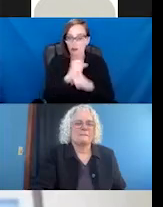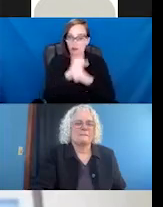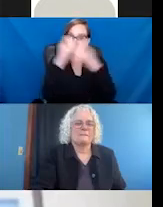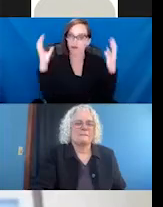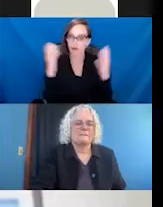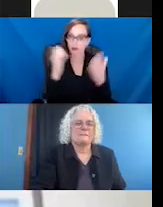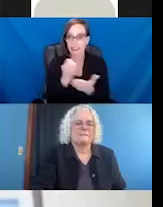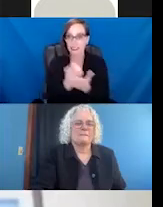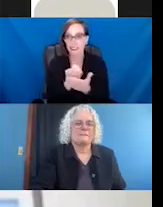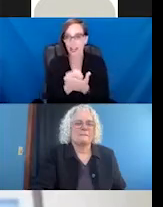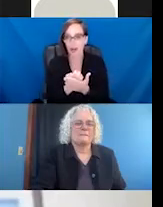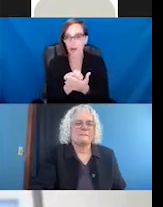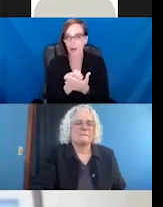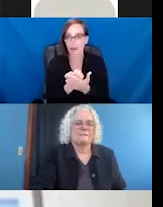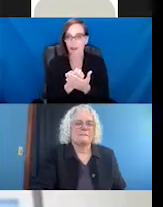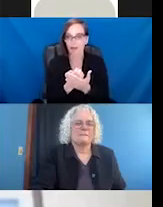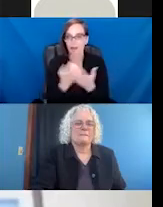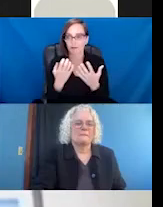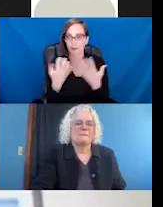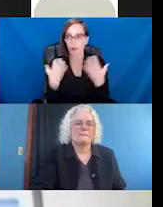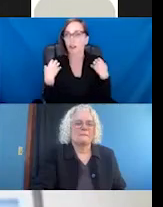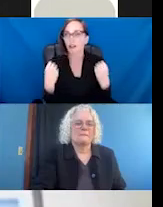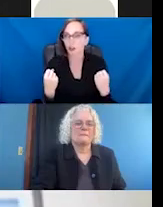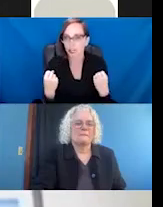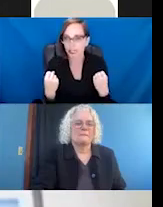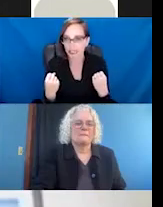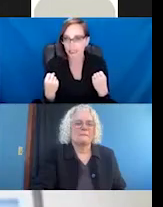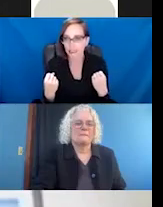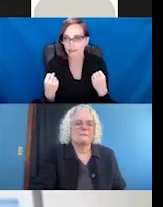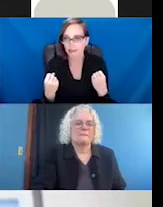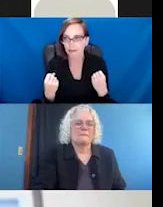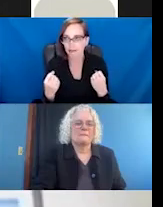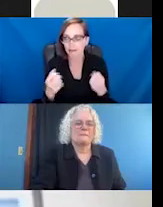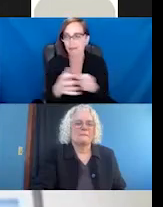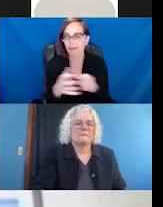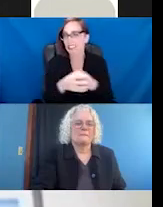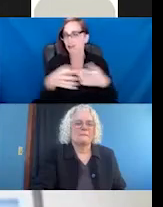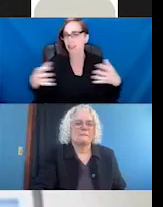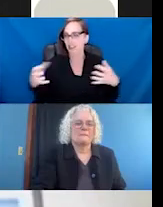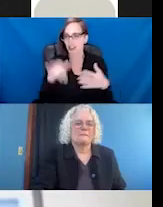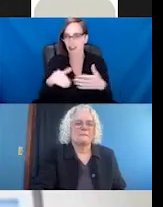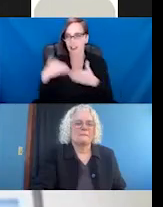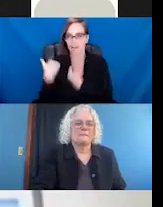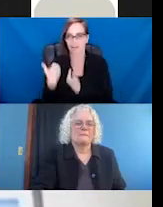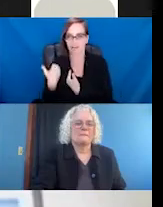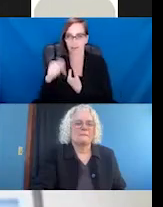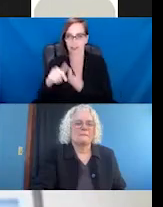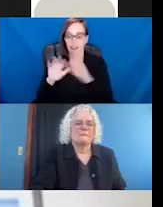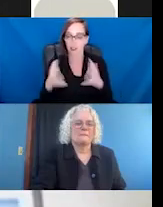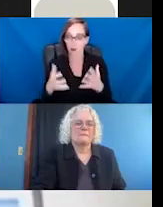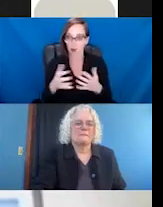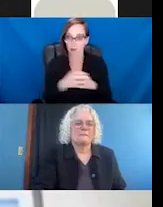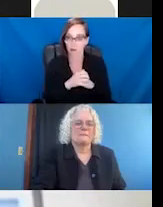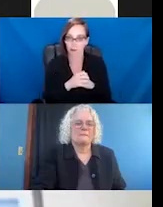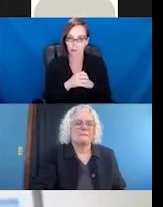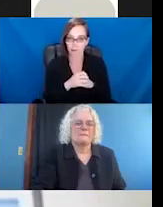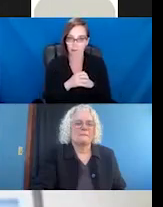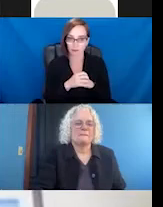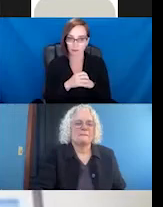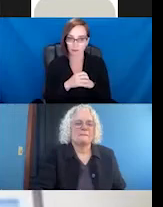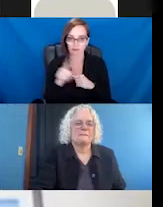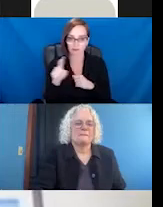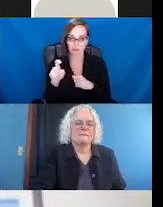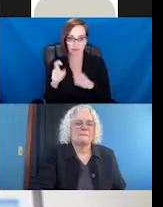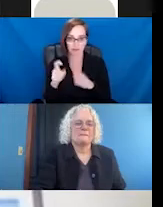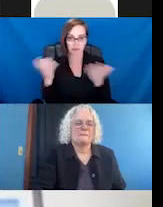recovery and economic expansion, which is kind of the charge of this group, what